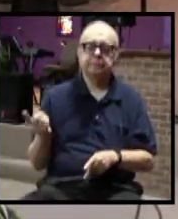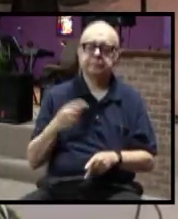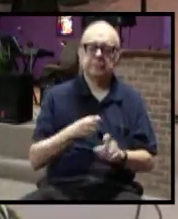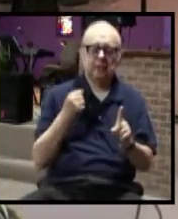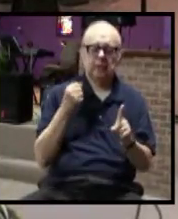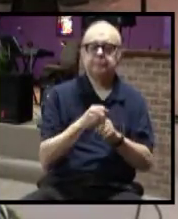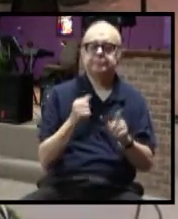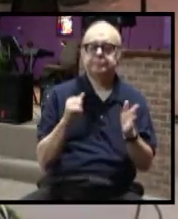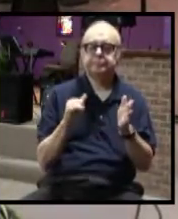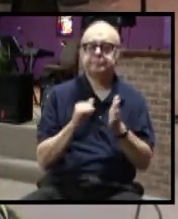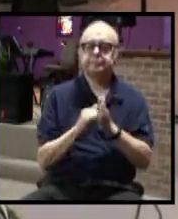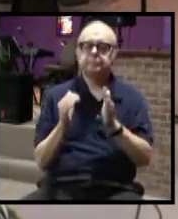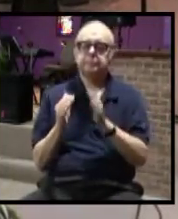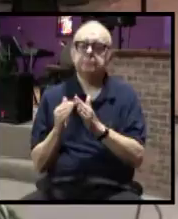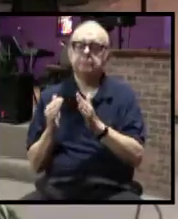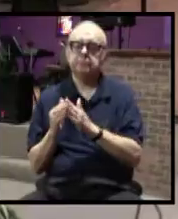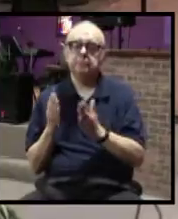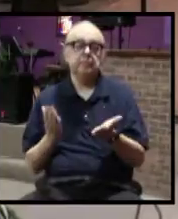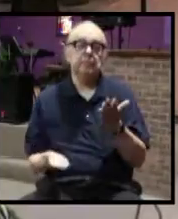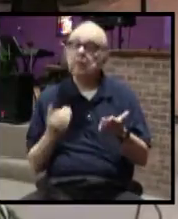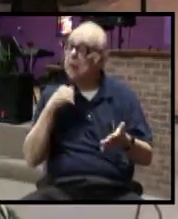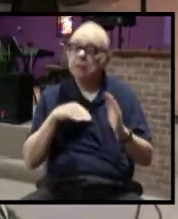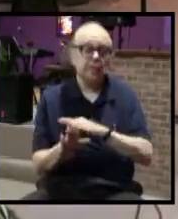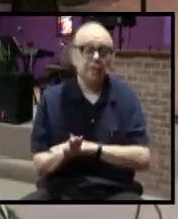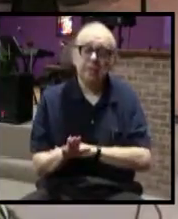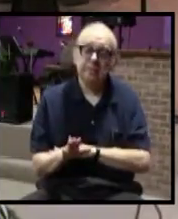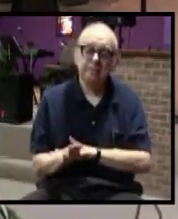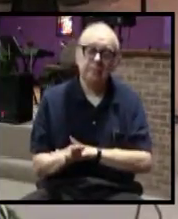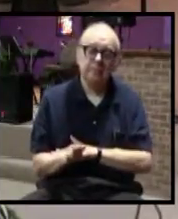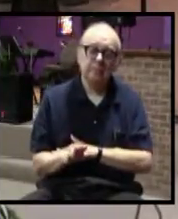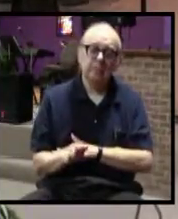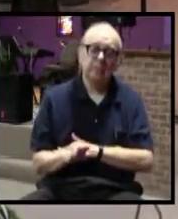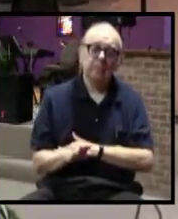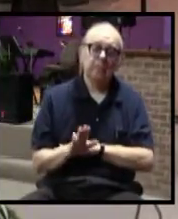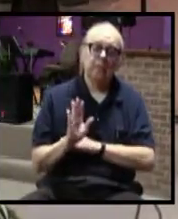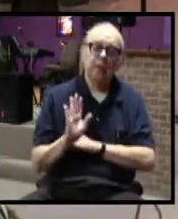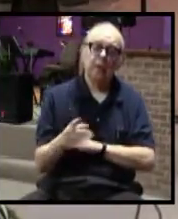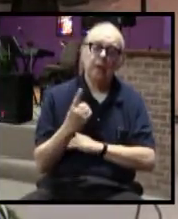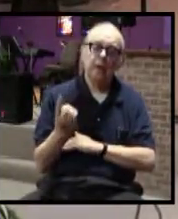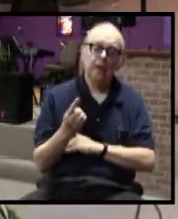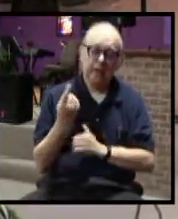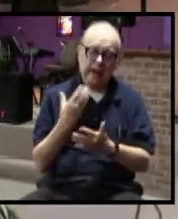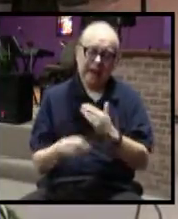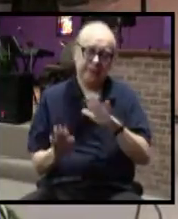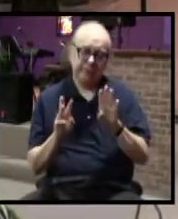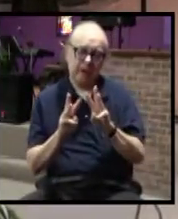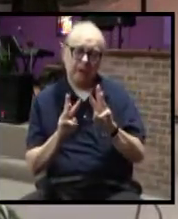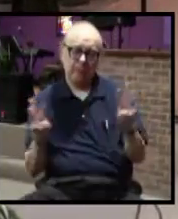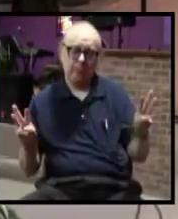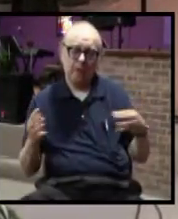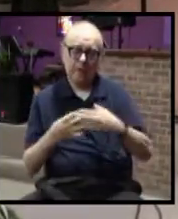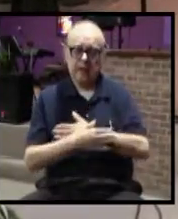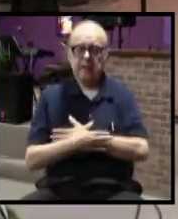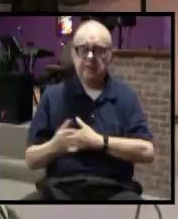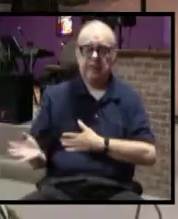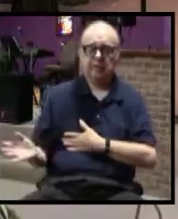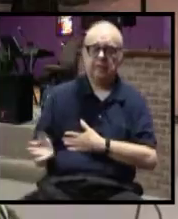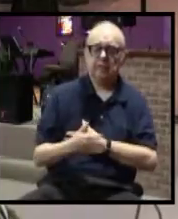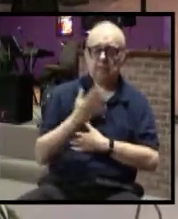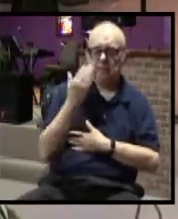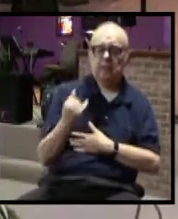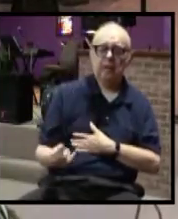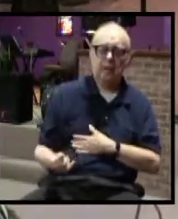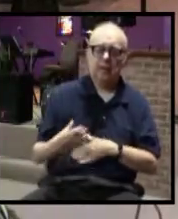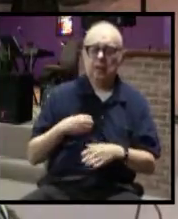If anybody came to attack that city, you're not getting in. You're on your own outside the gates.